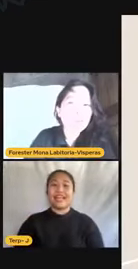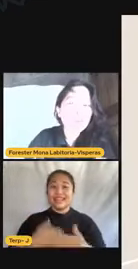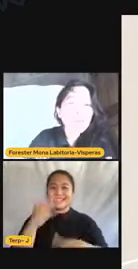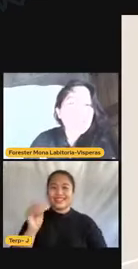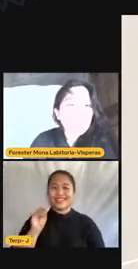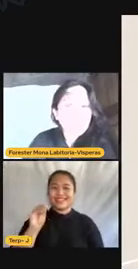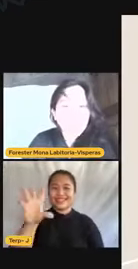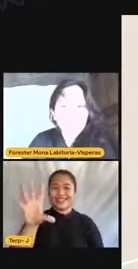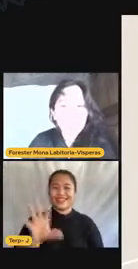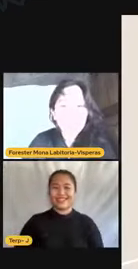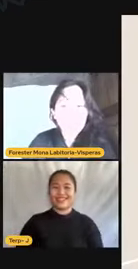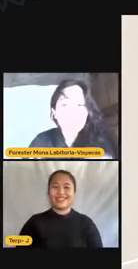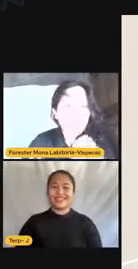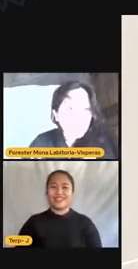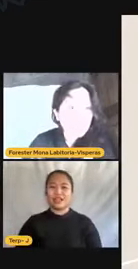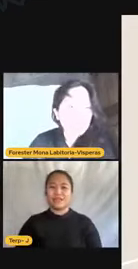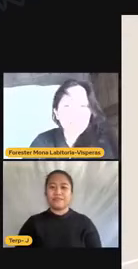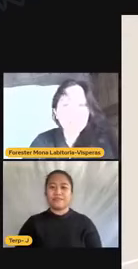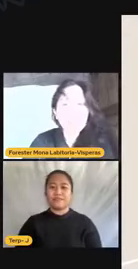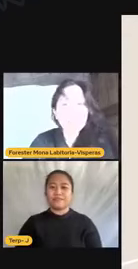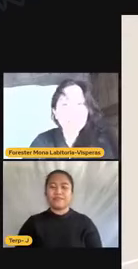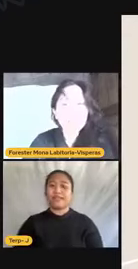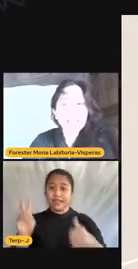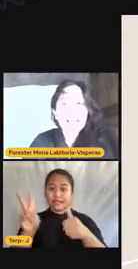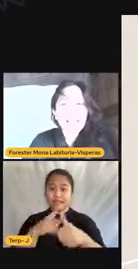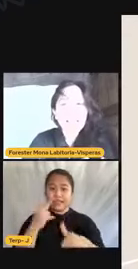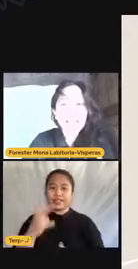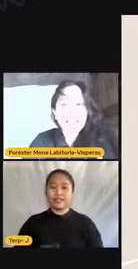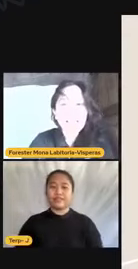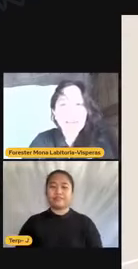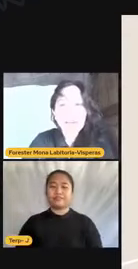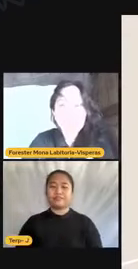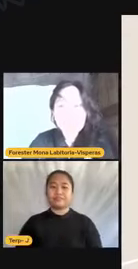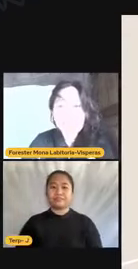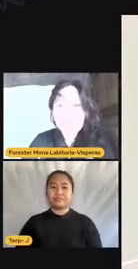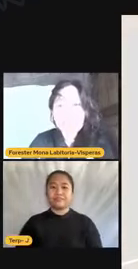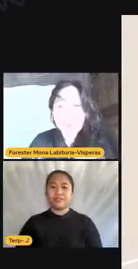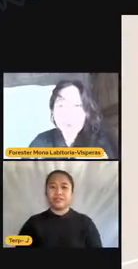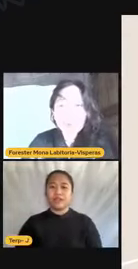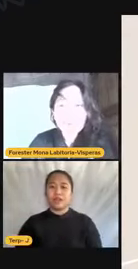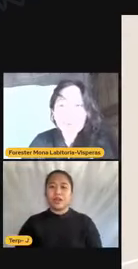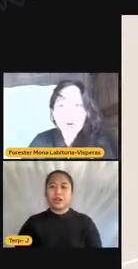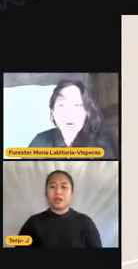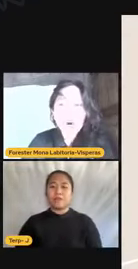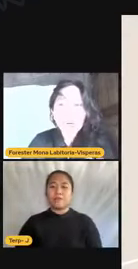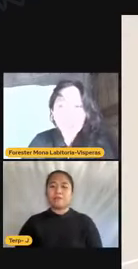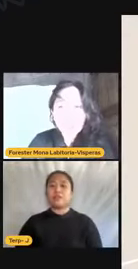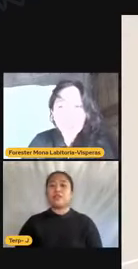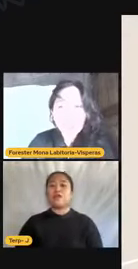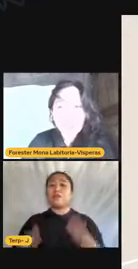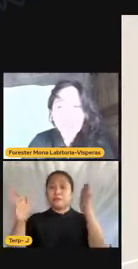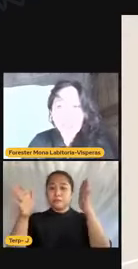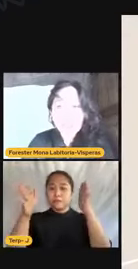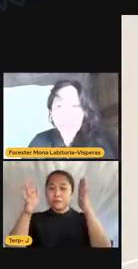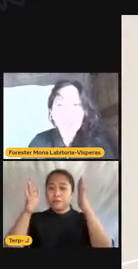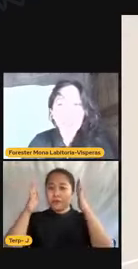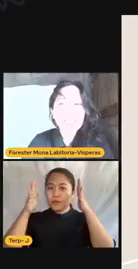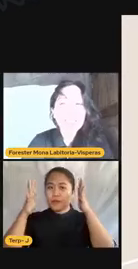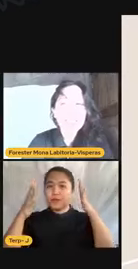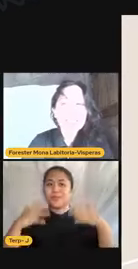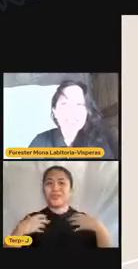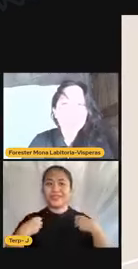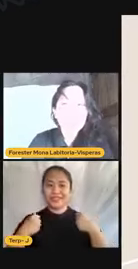Yeah. So this is my second point. So first is research, and second is focus on your strengths, not